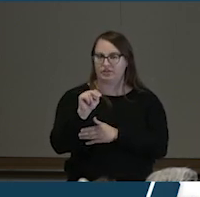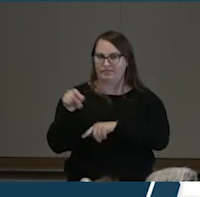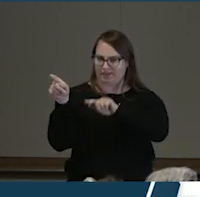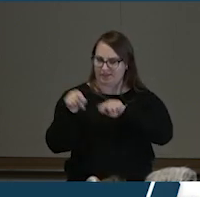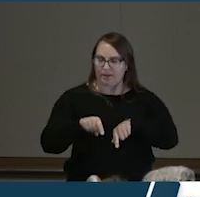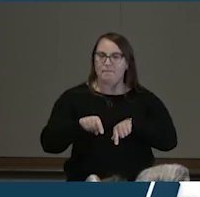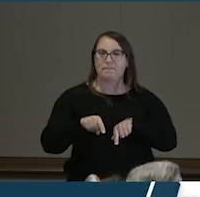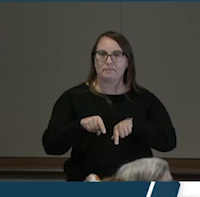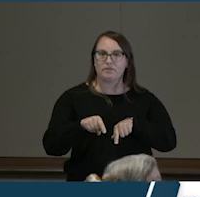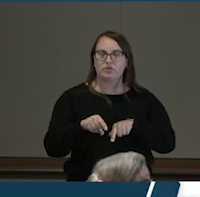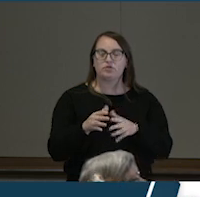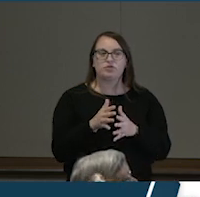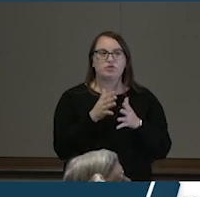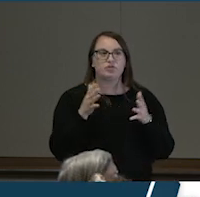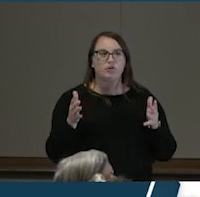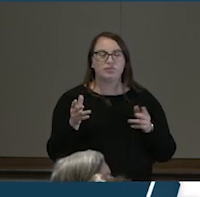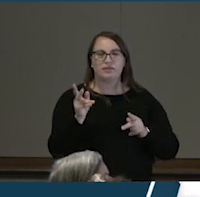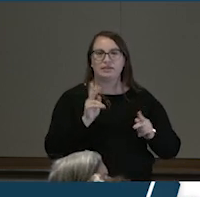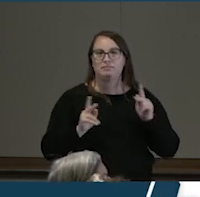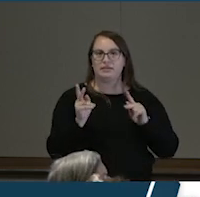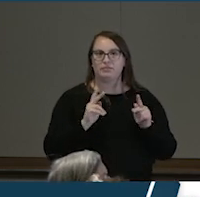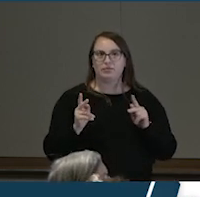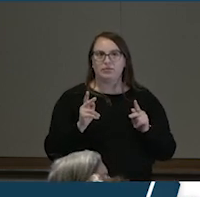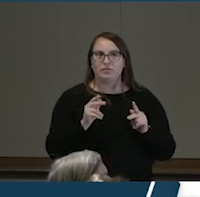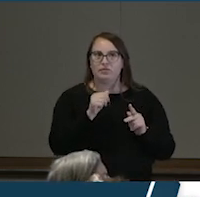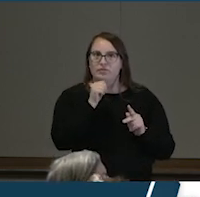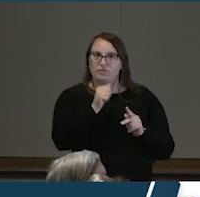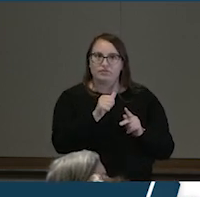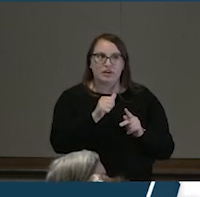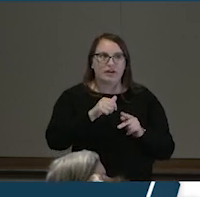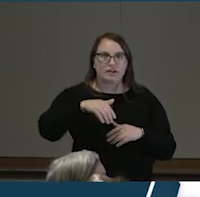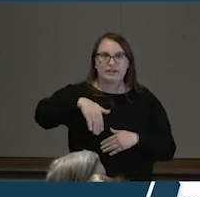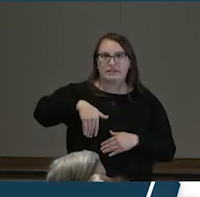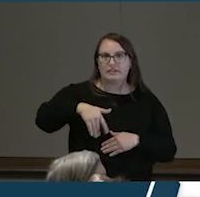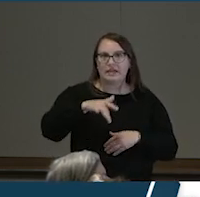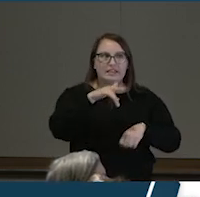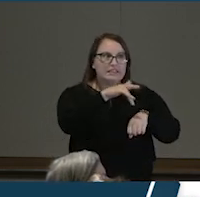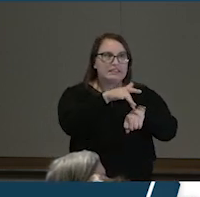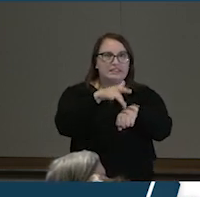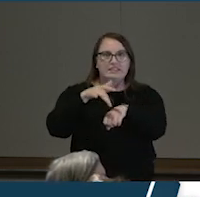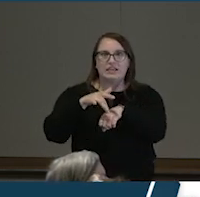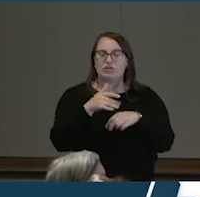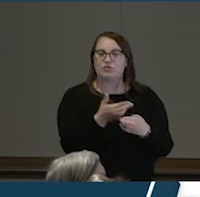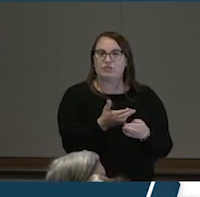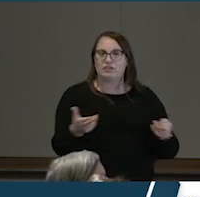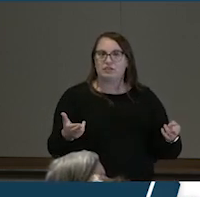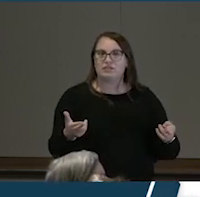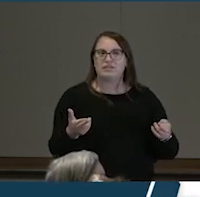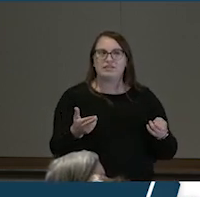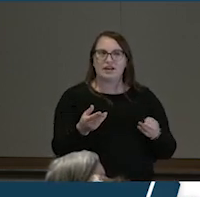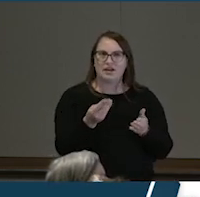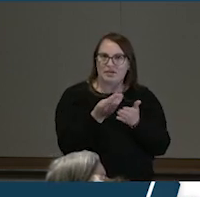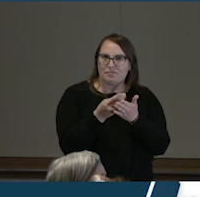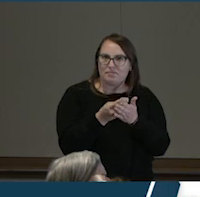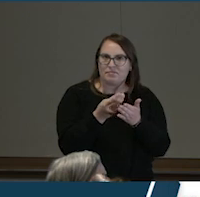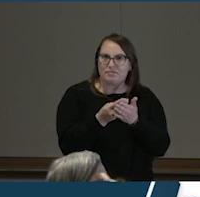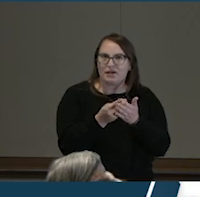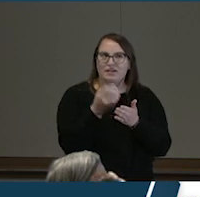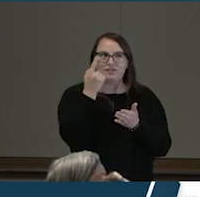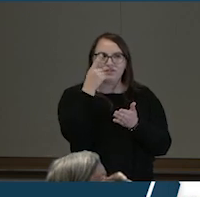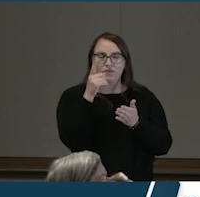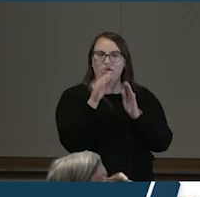many untapped into resources and things, like money for housing that people with disabilities can tap